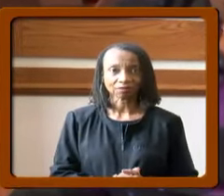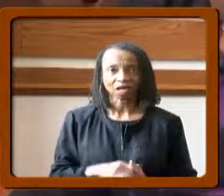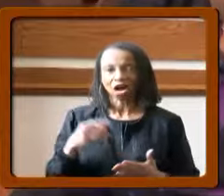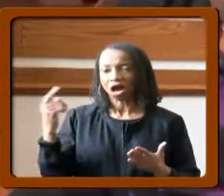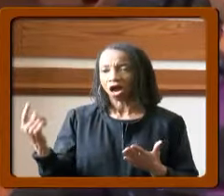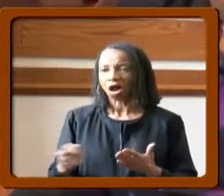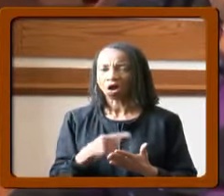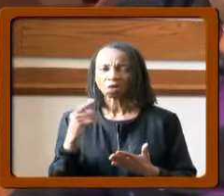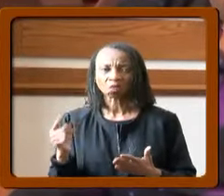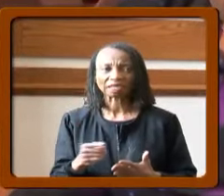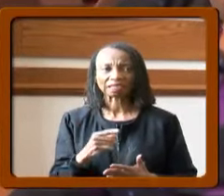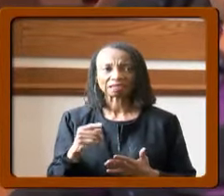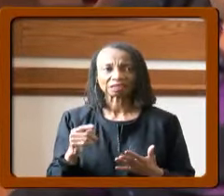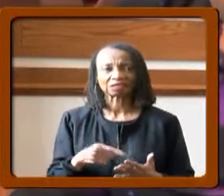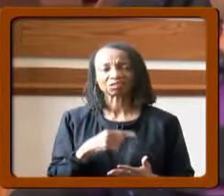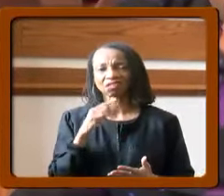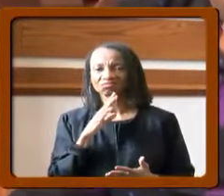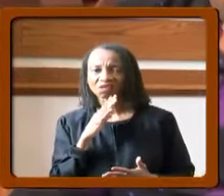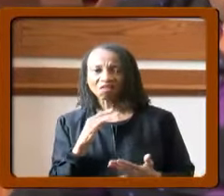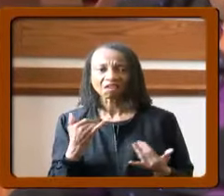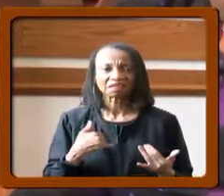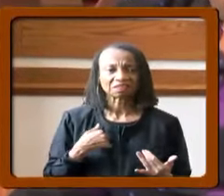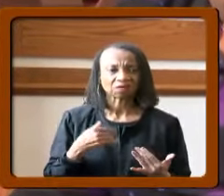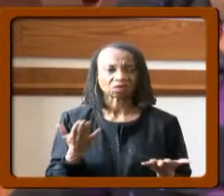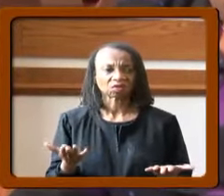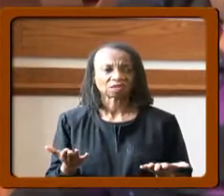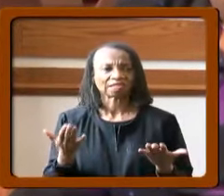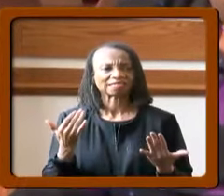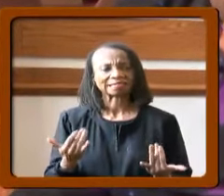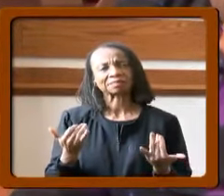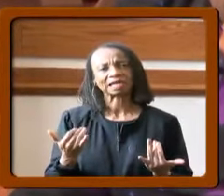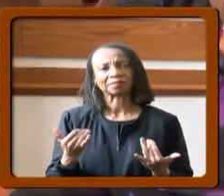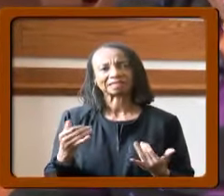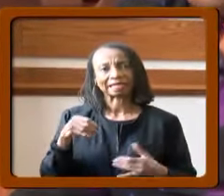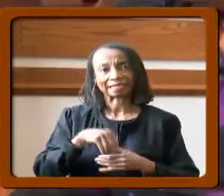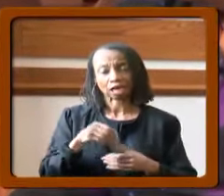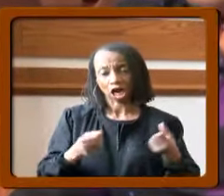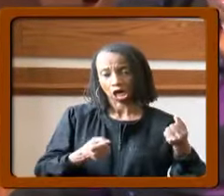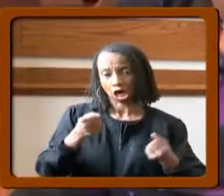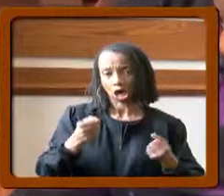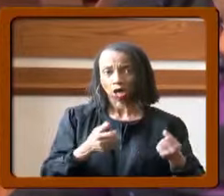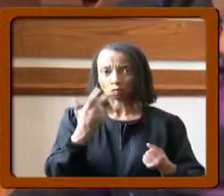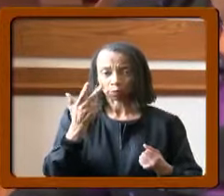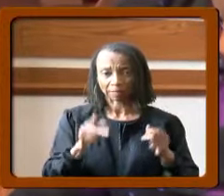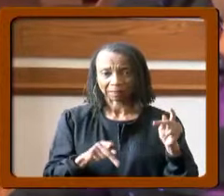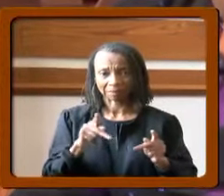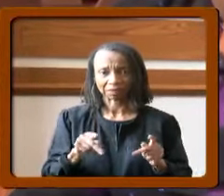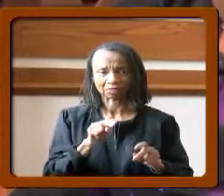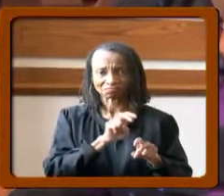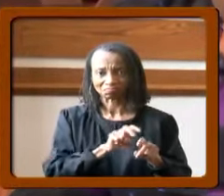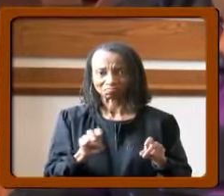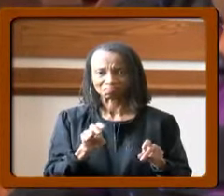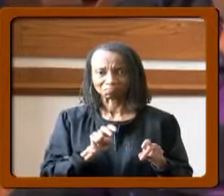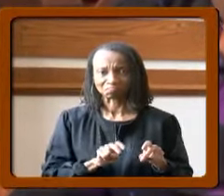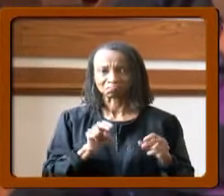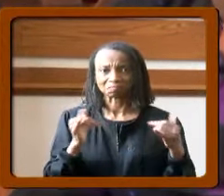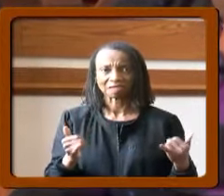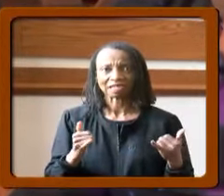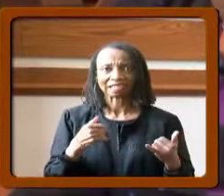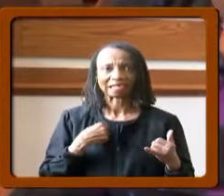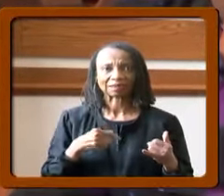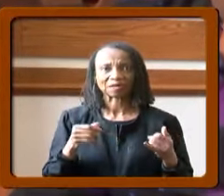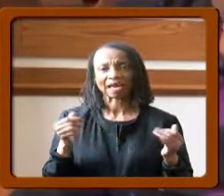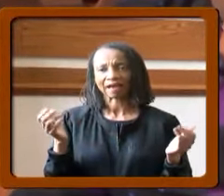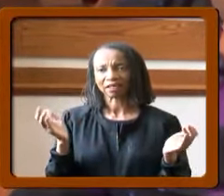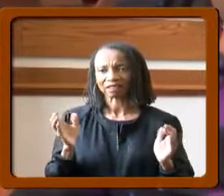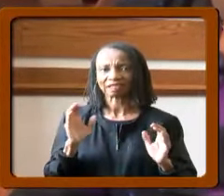Always talking. Sometimes there are three people sitting in a car together. Everybody's having a conversation, but except not with the people